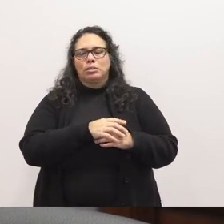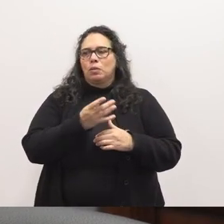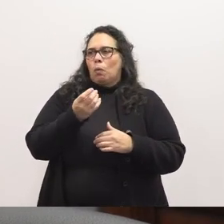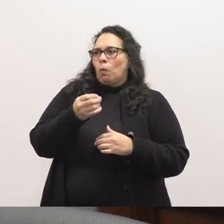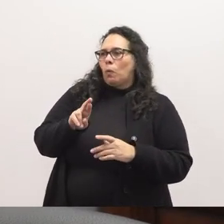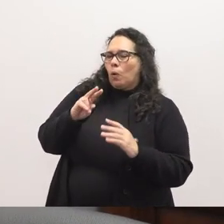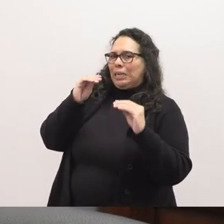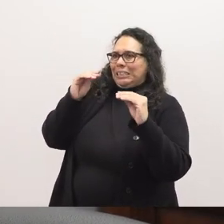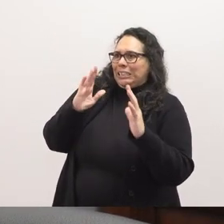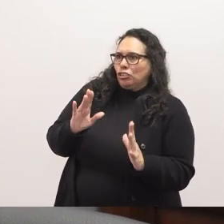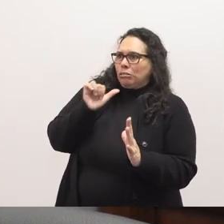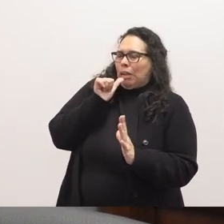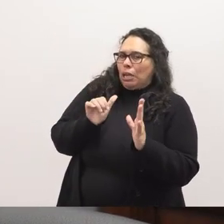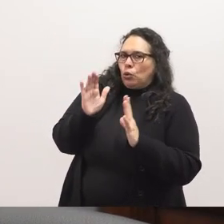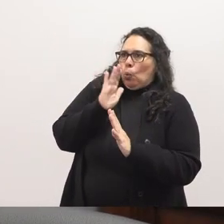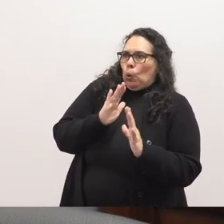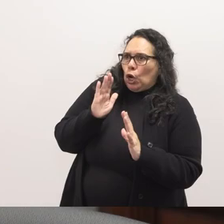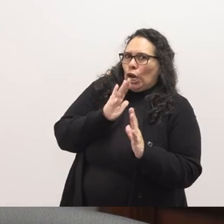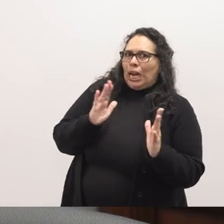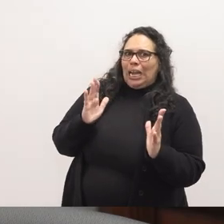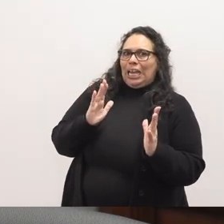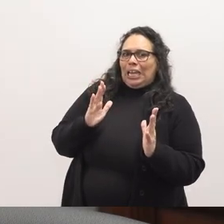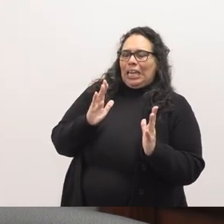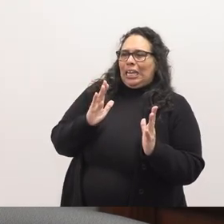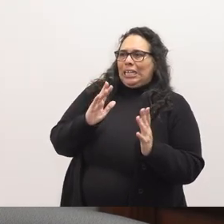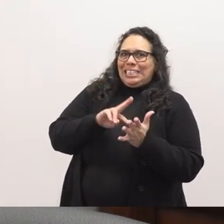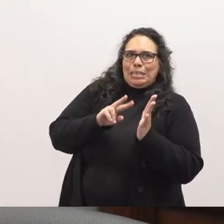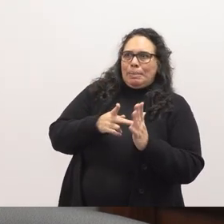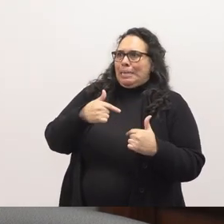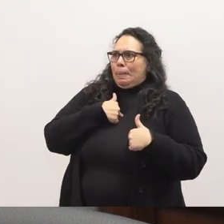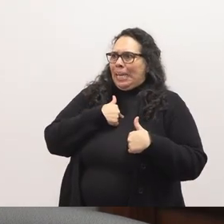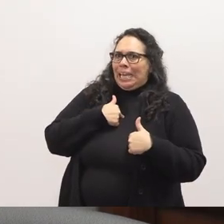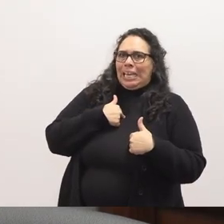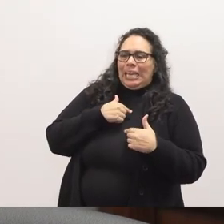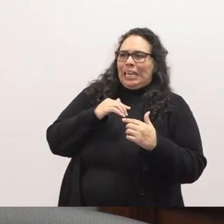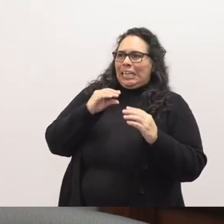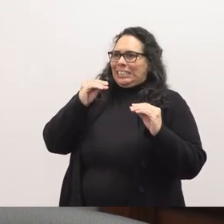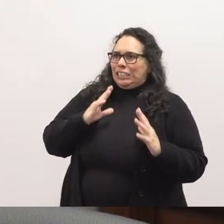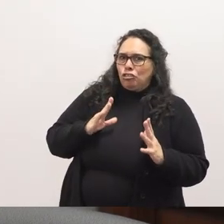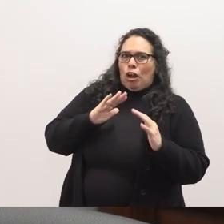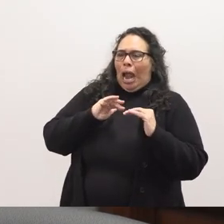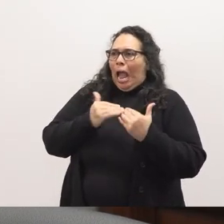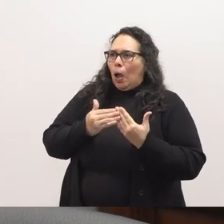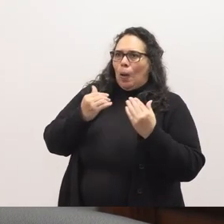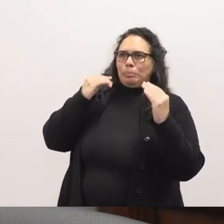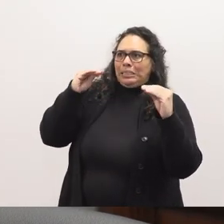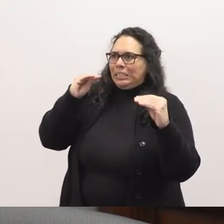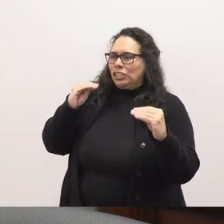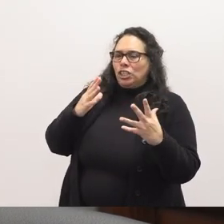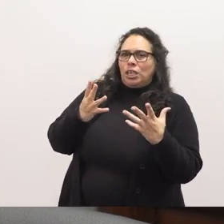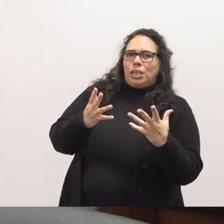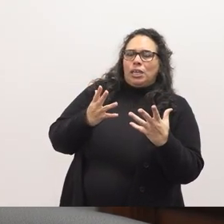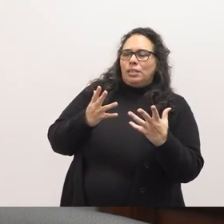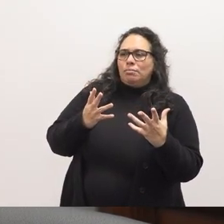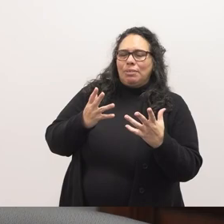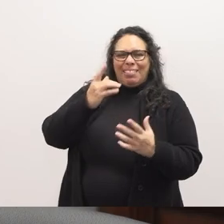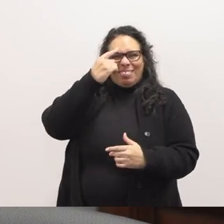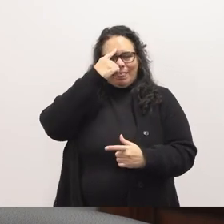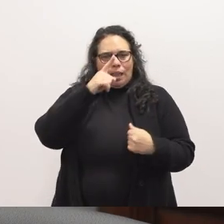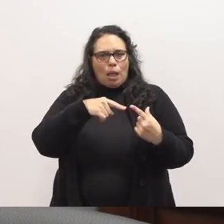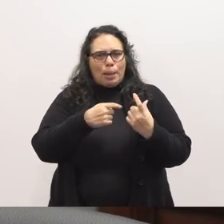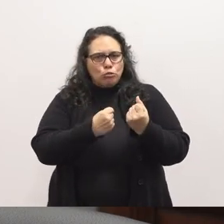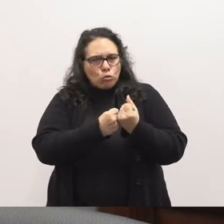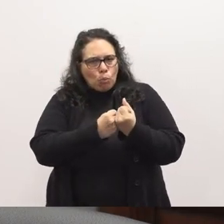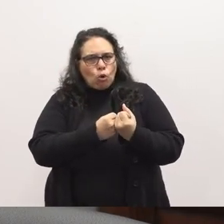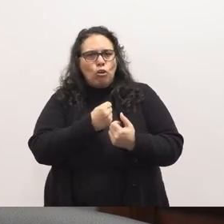about, is this a referendum on me and what I'm doing as an individual in the classroom, and to think about what supports, what